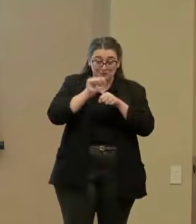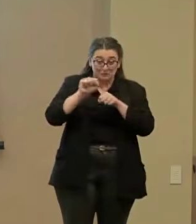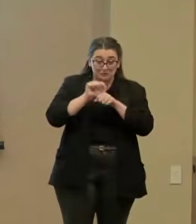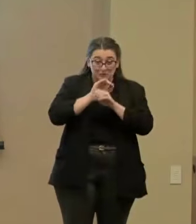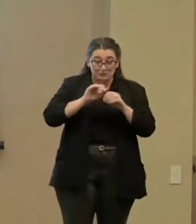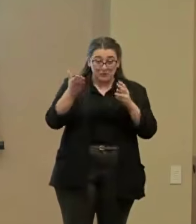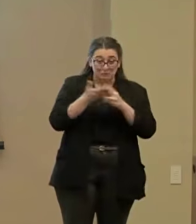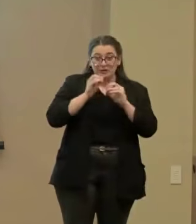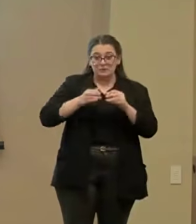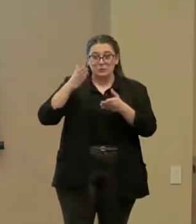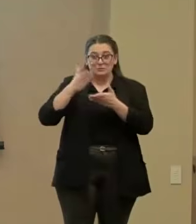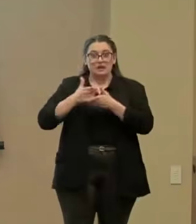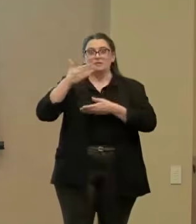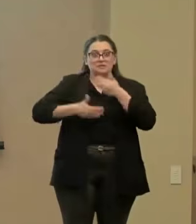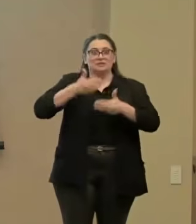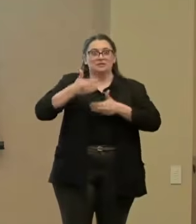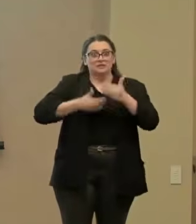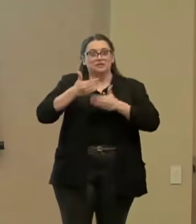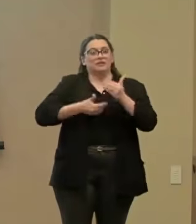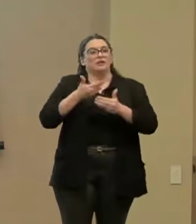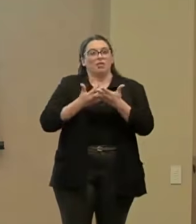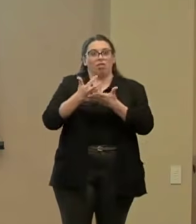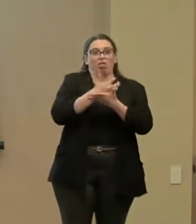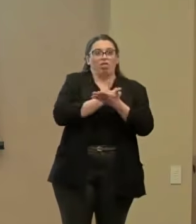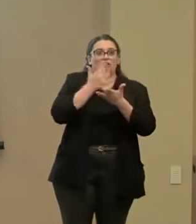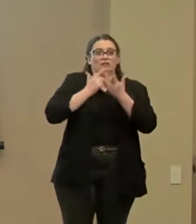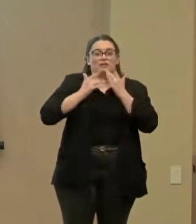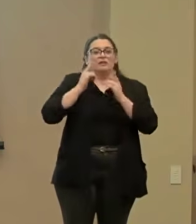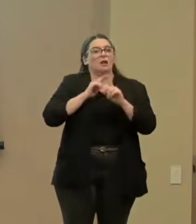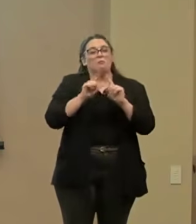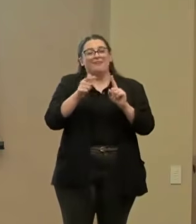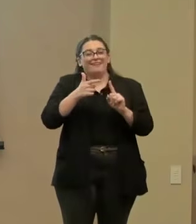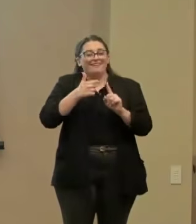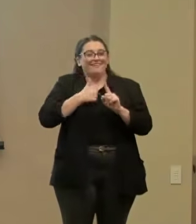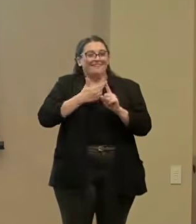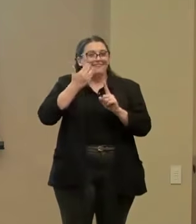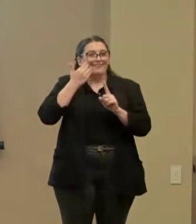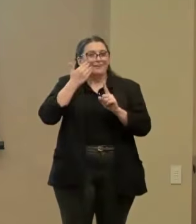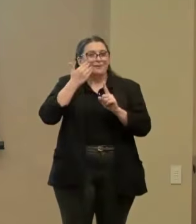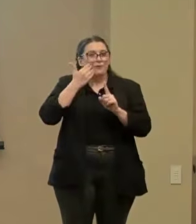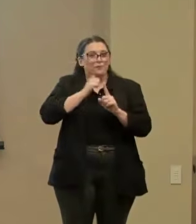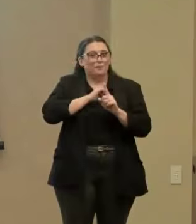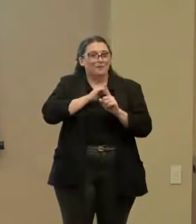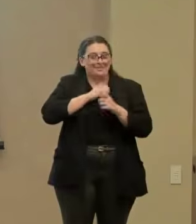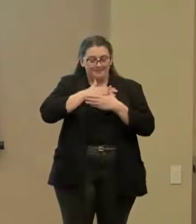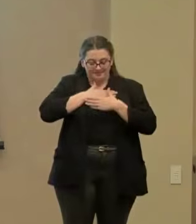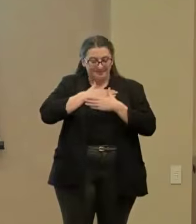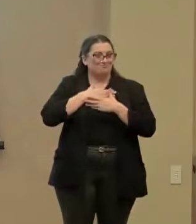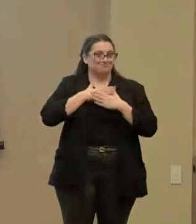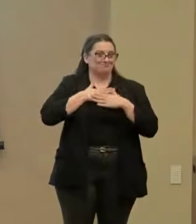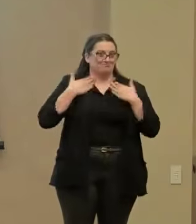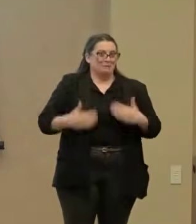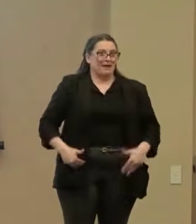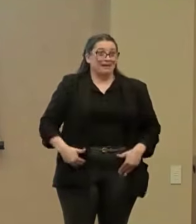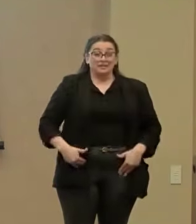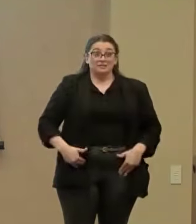time. But like I said, like I know just because my body tells